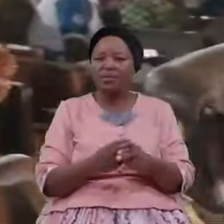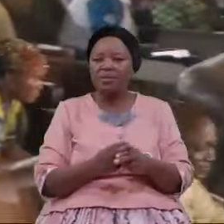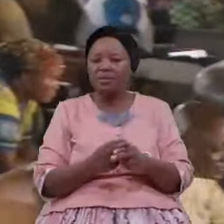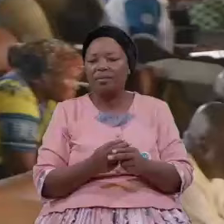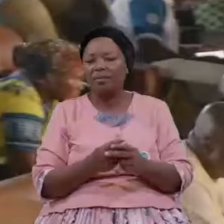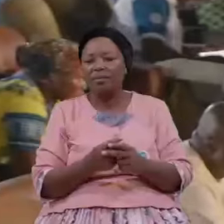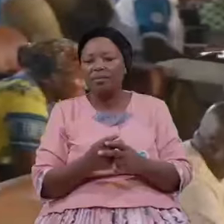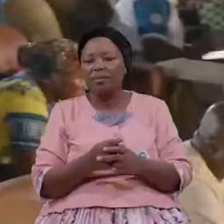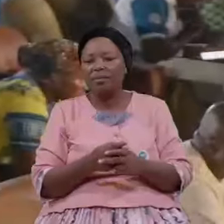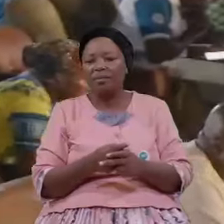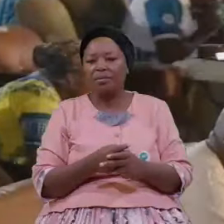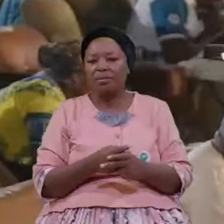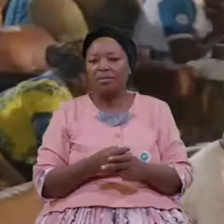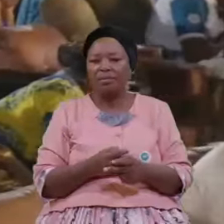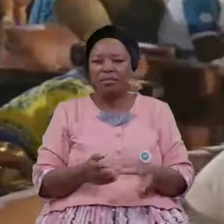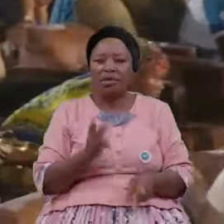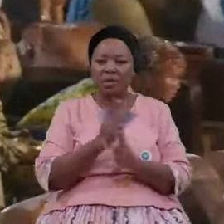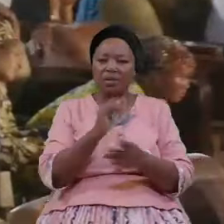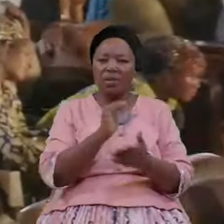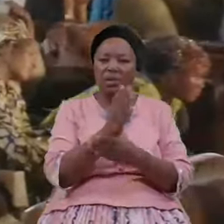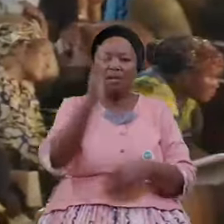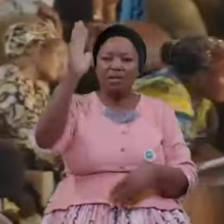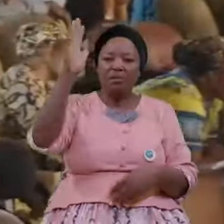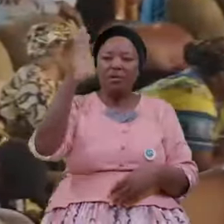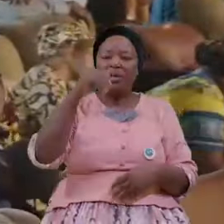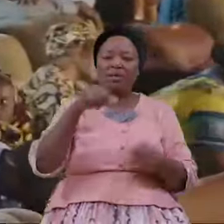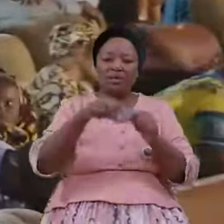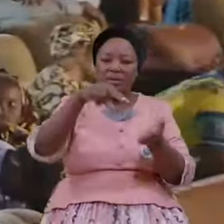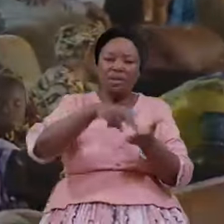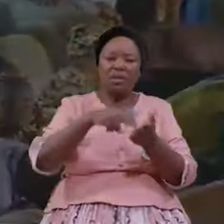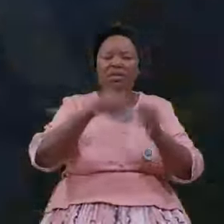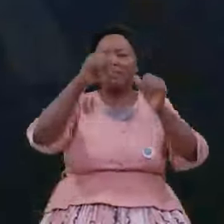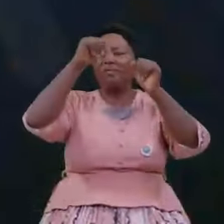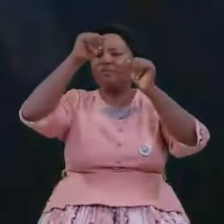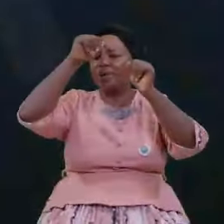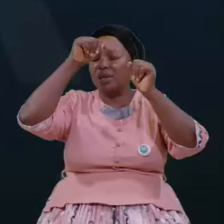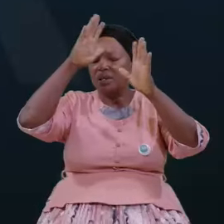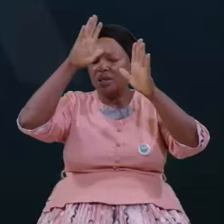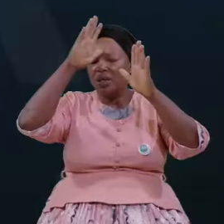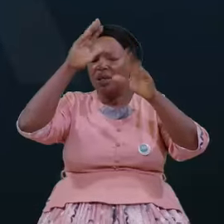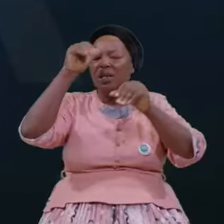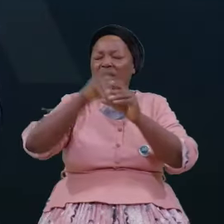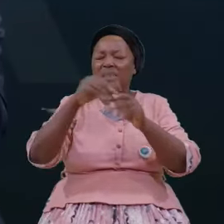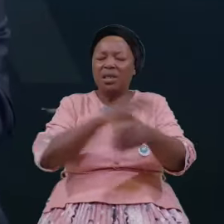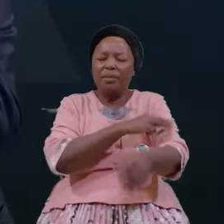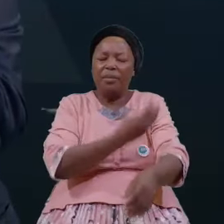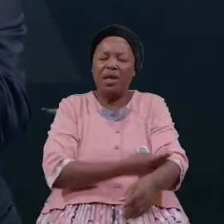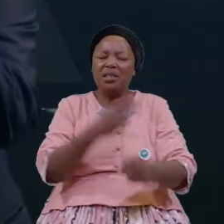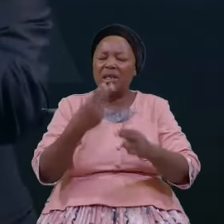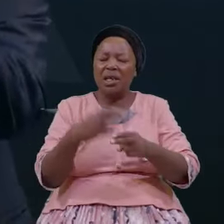Keep that hand up and keep on standing. Father, in the mighty name of